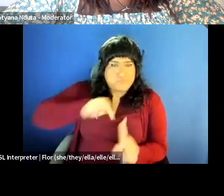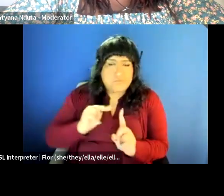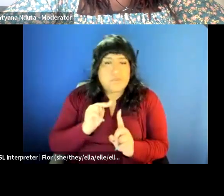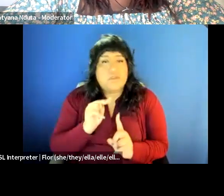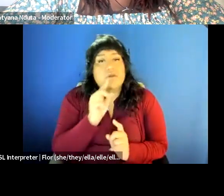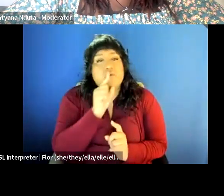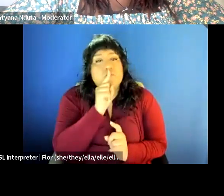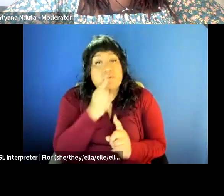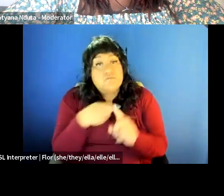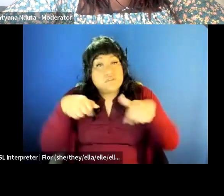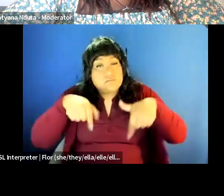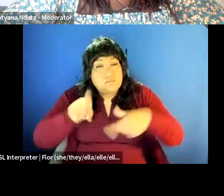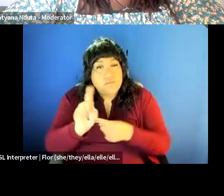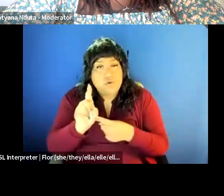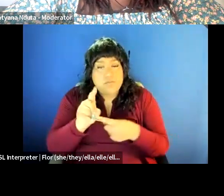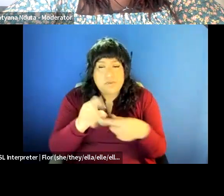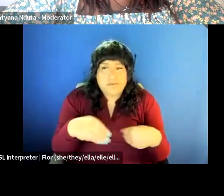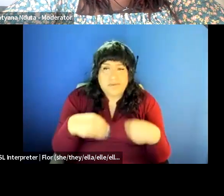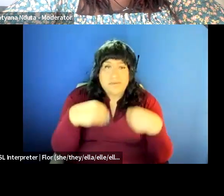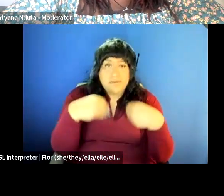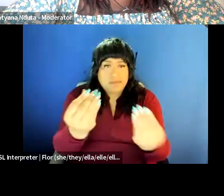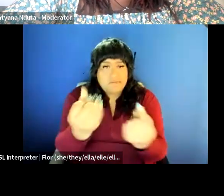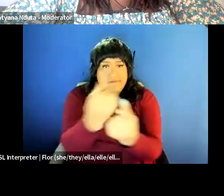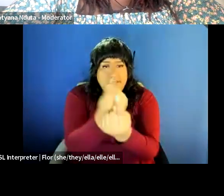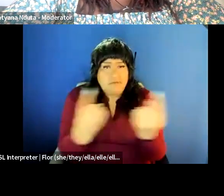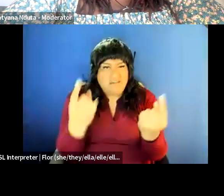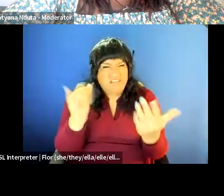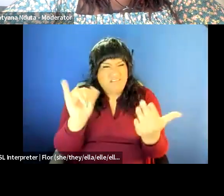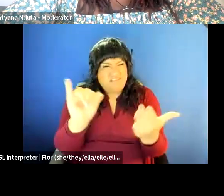give everybody here that space.